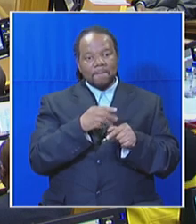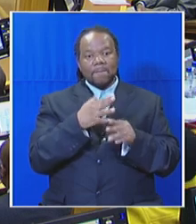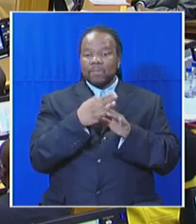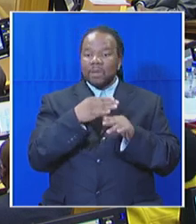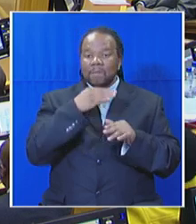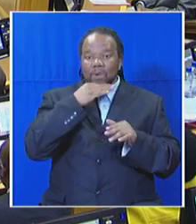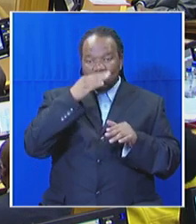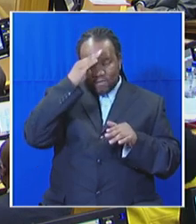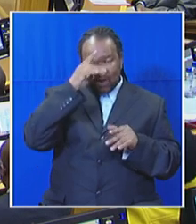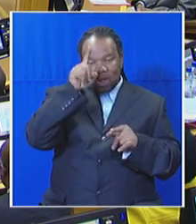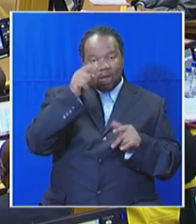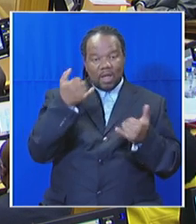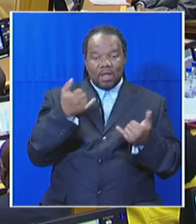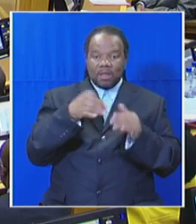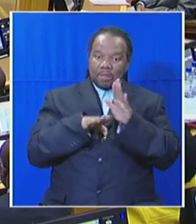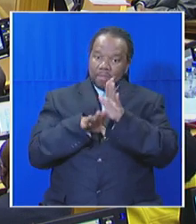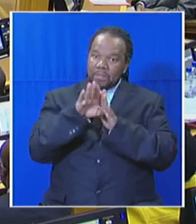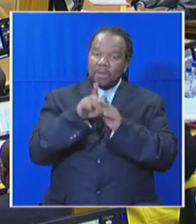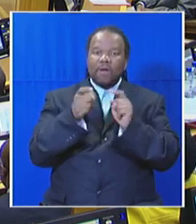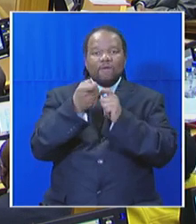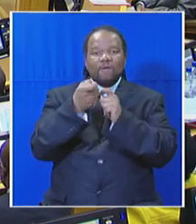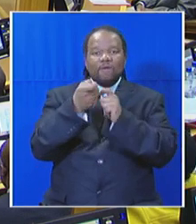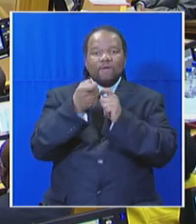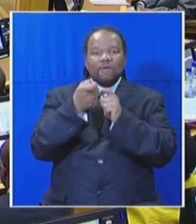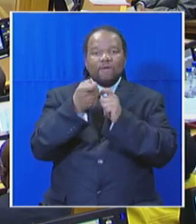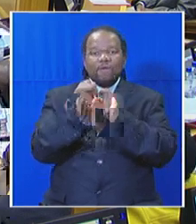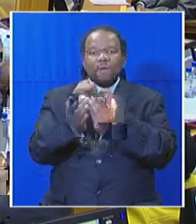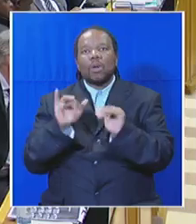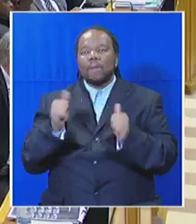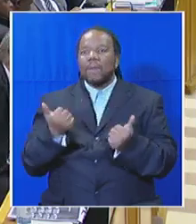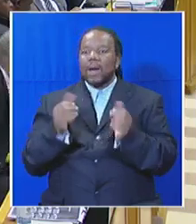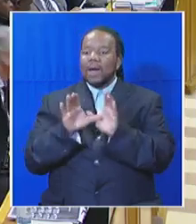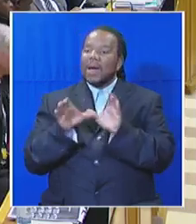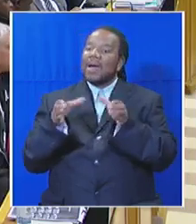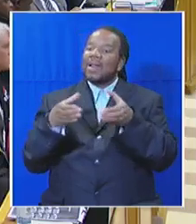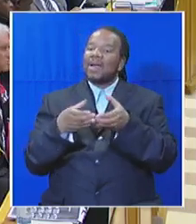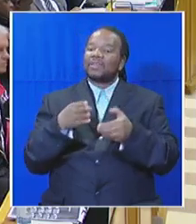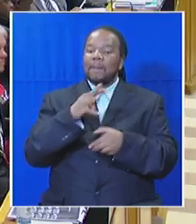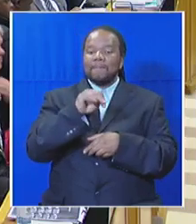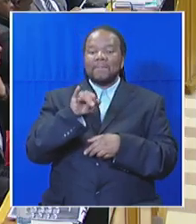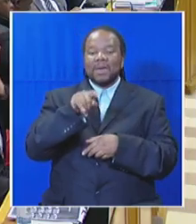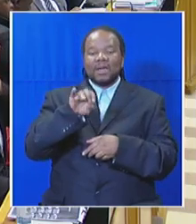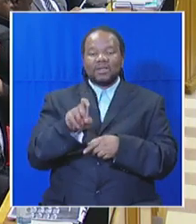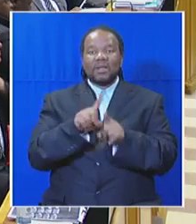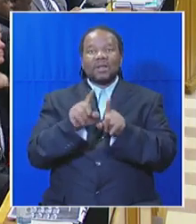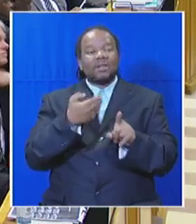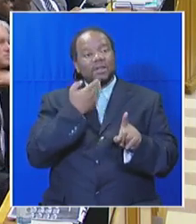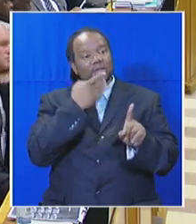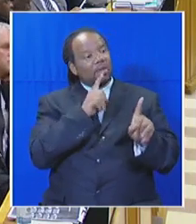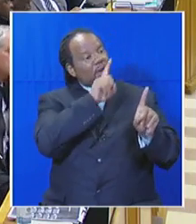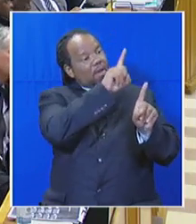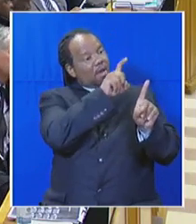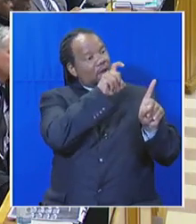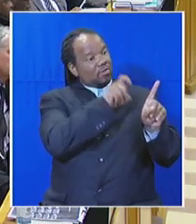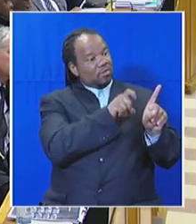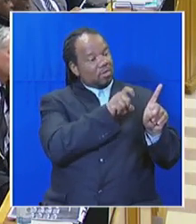school as I'm here today. My classmates go to Parliament. You must go and ask a question on Nkandla.